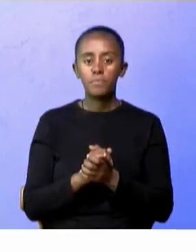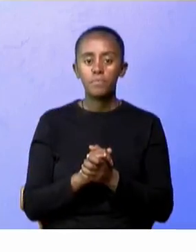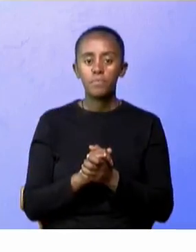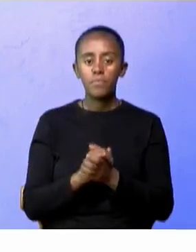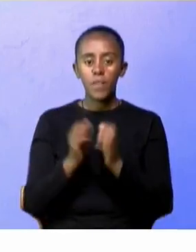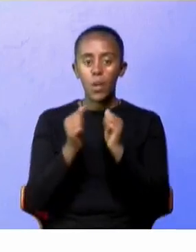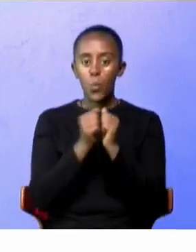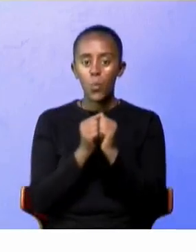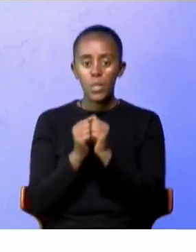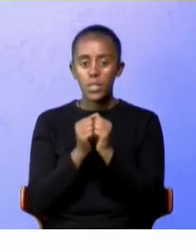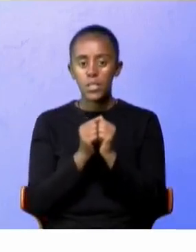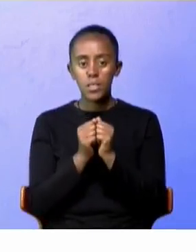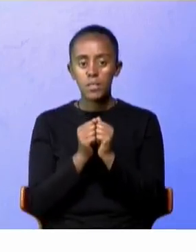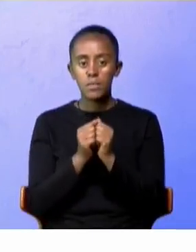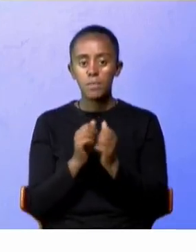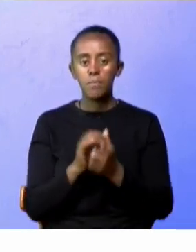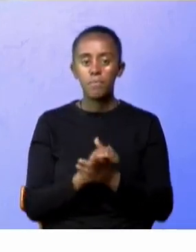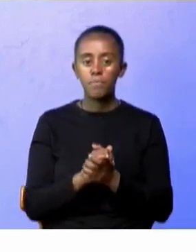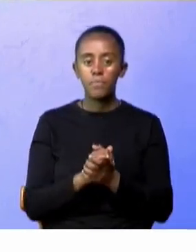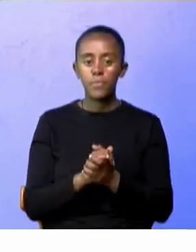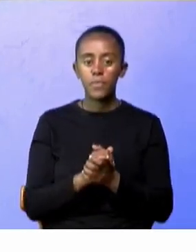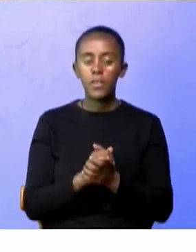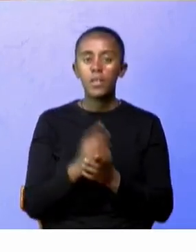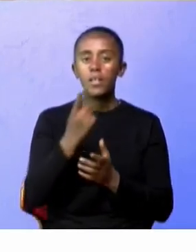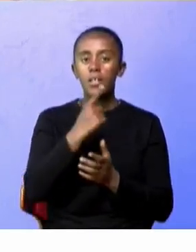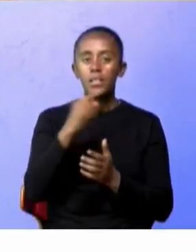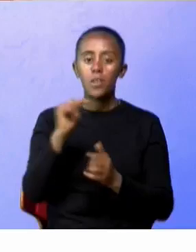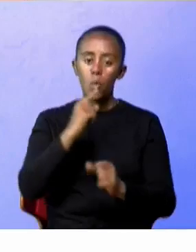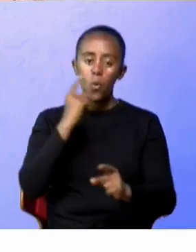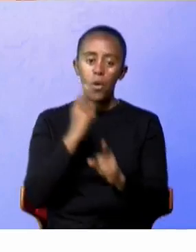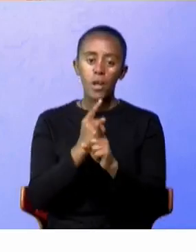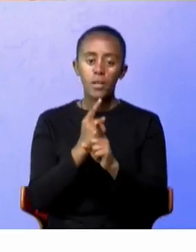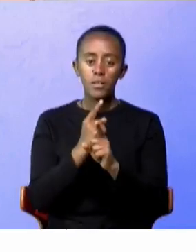with the correct